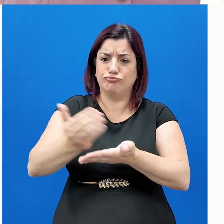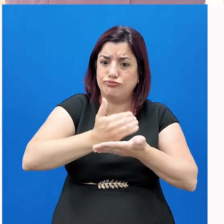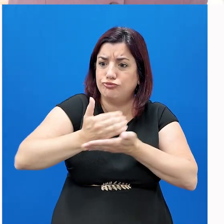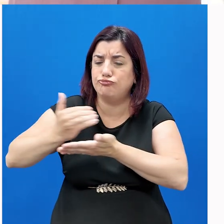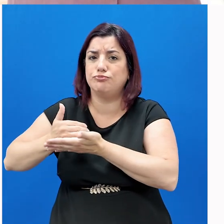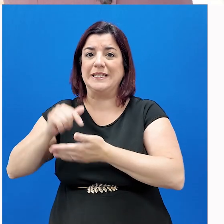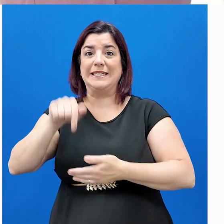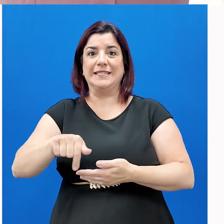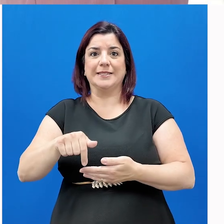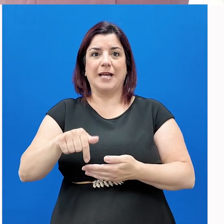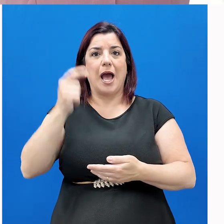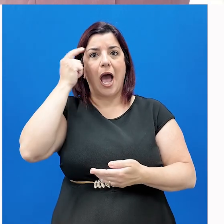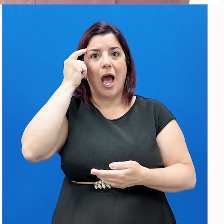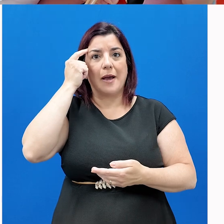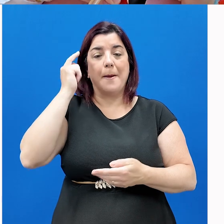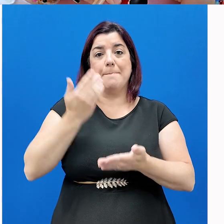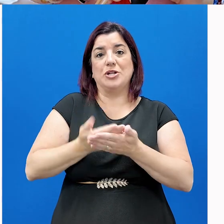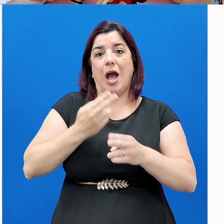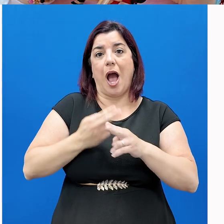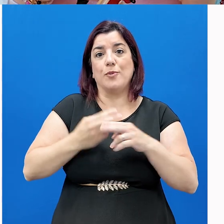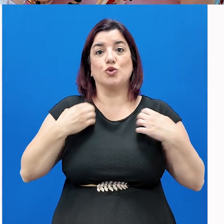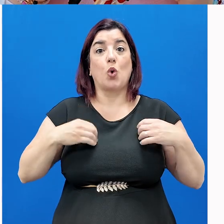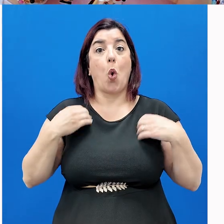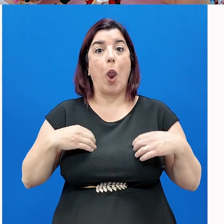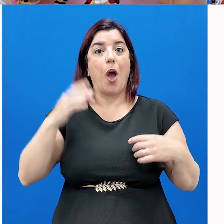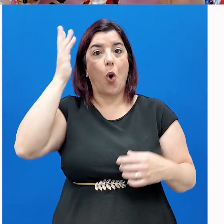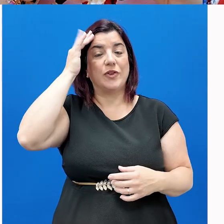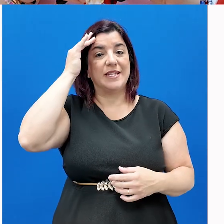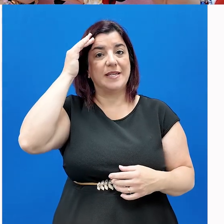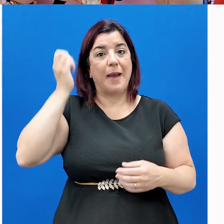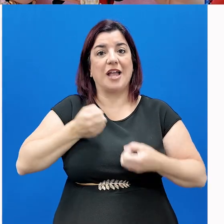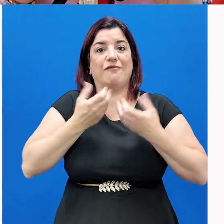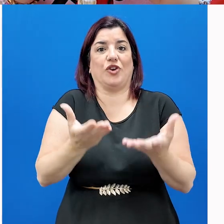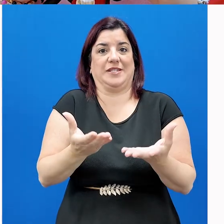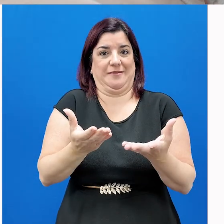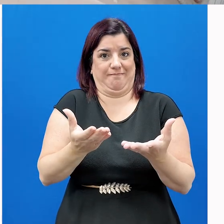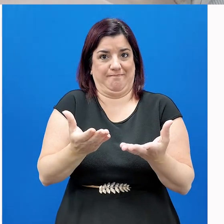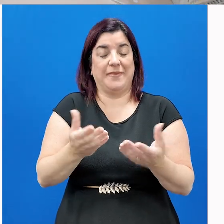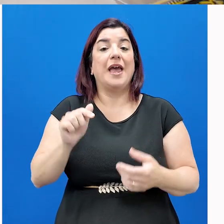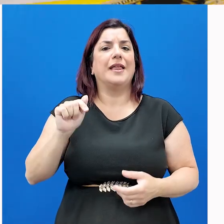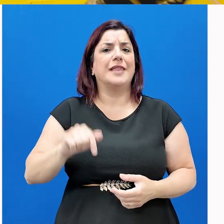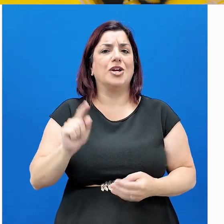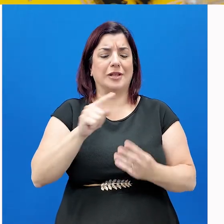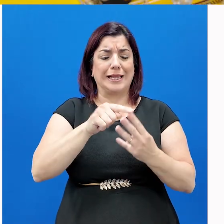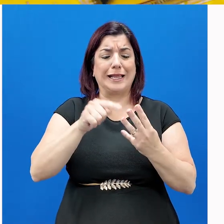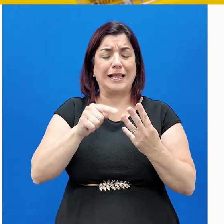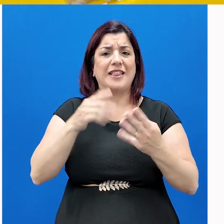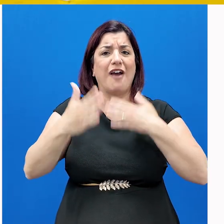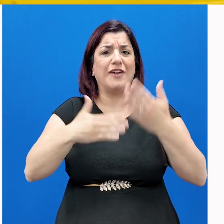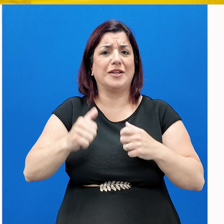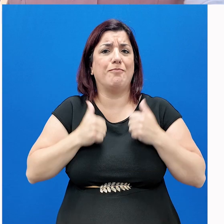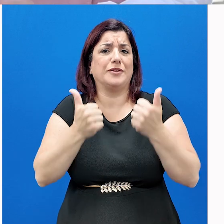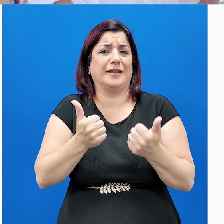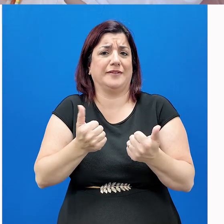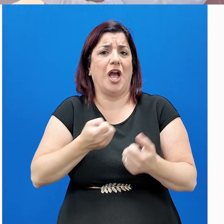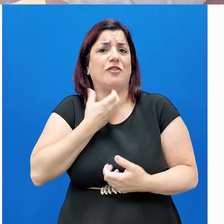Autism Advocacy Academy. So, what did they say? The top 3 areas where advocacy is needed the most